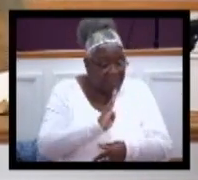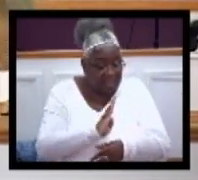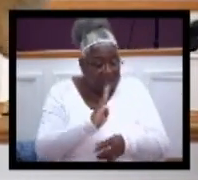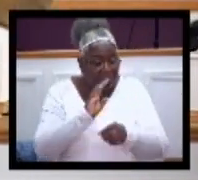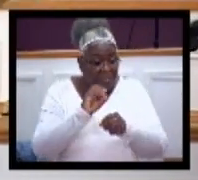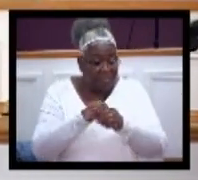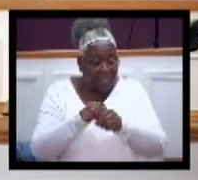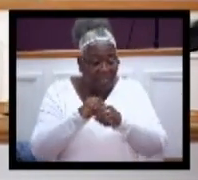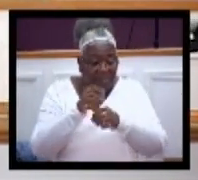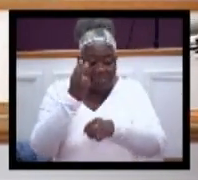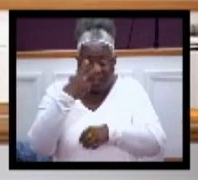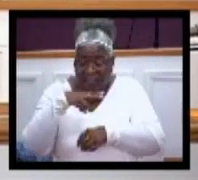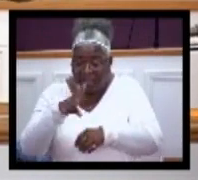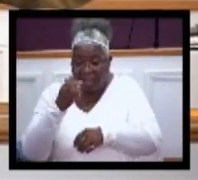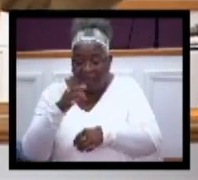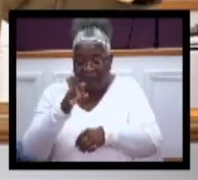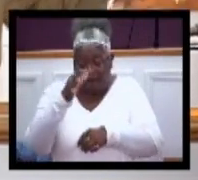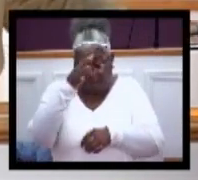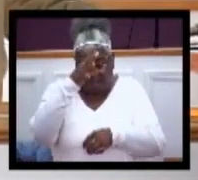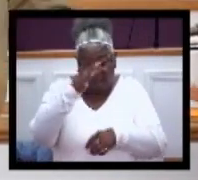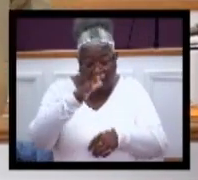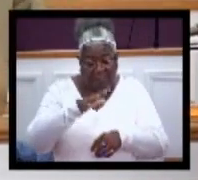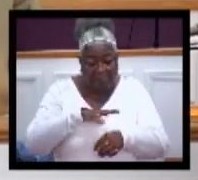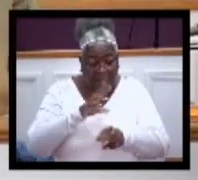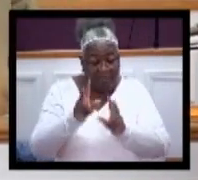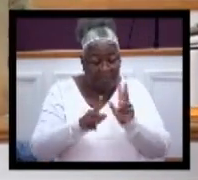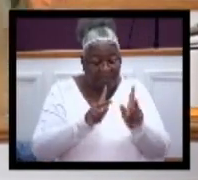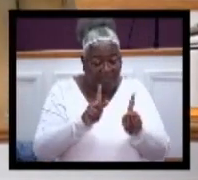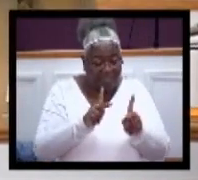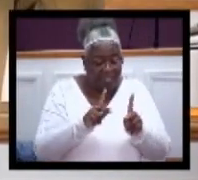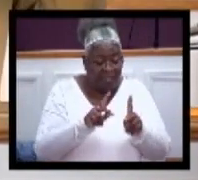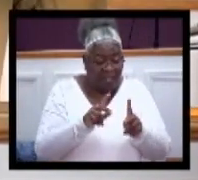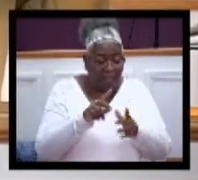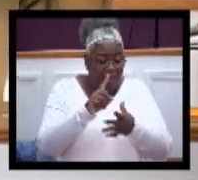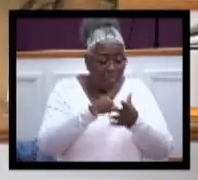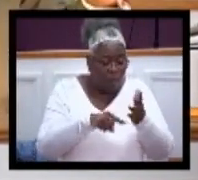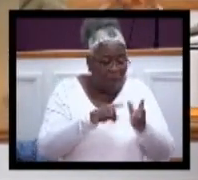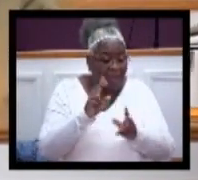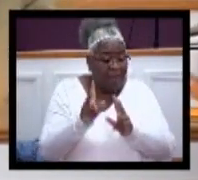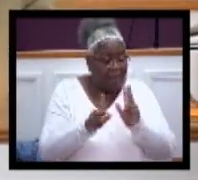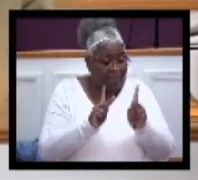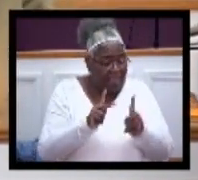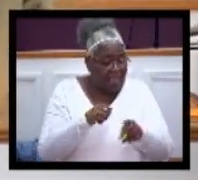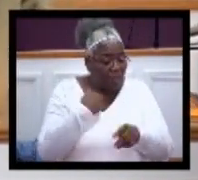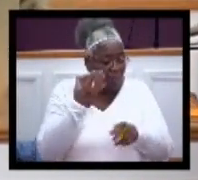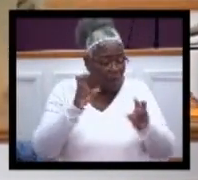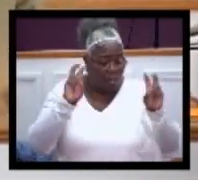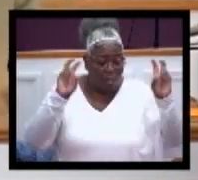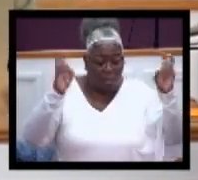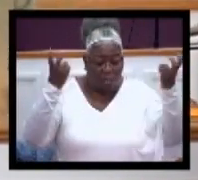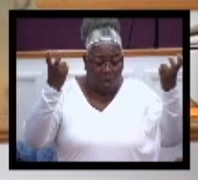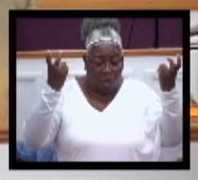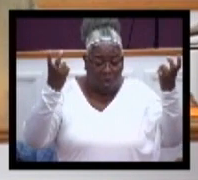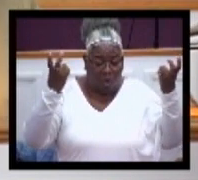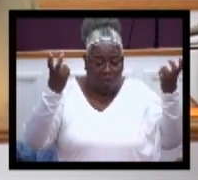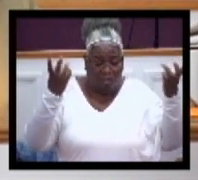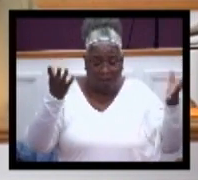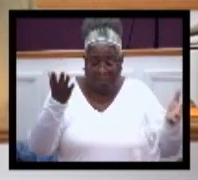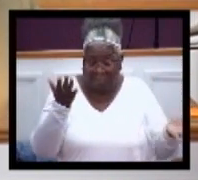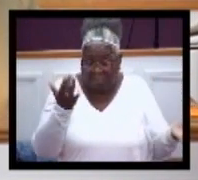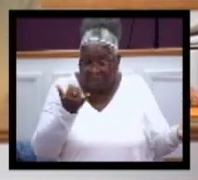sight of mankind what man would call a